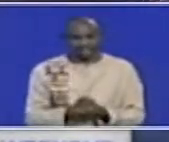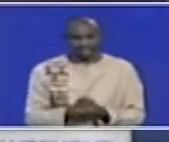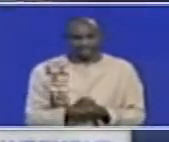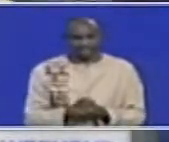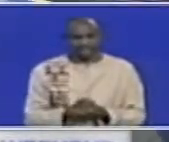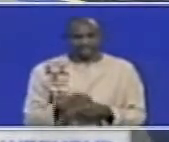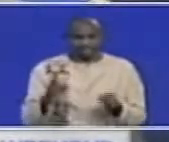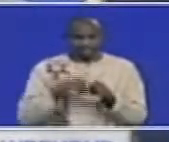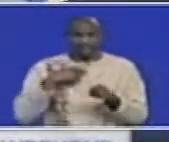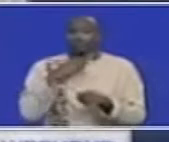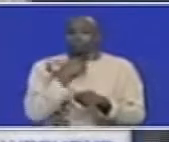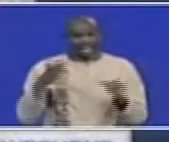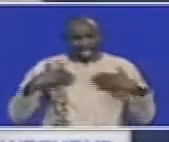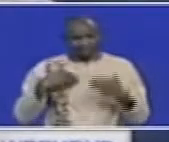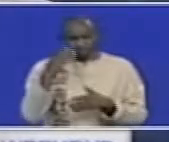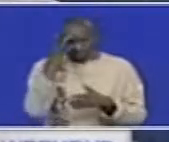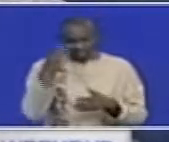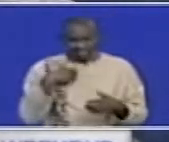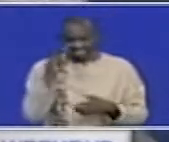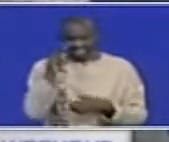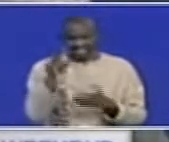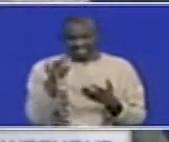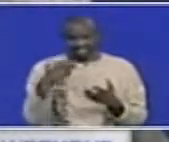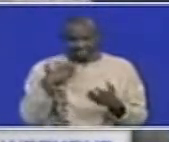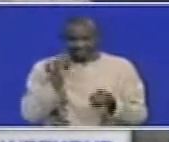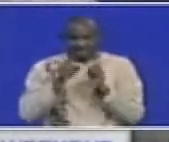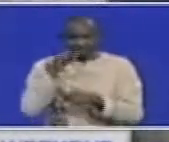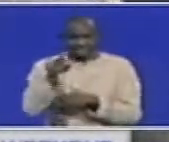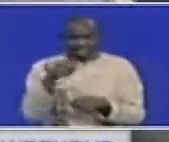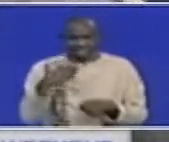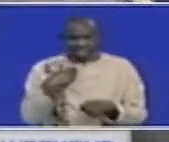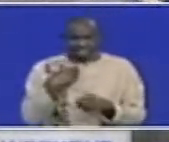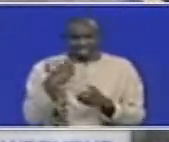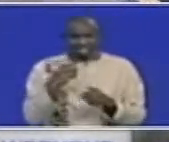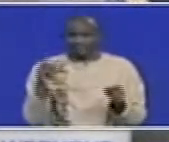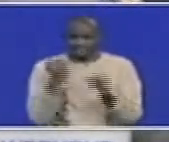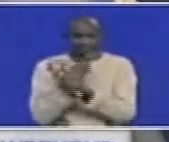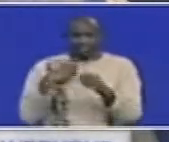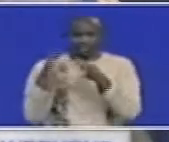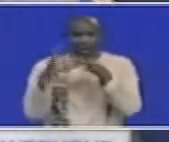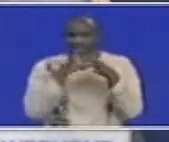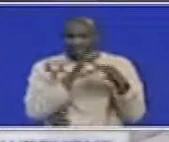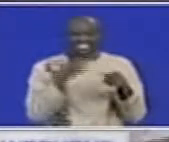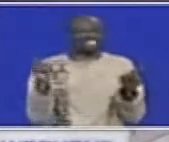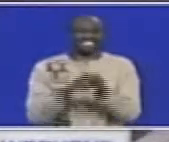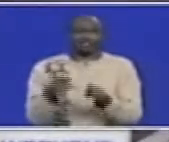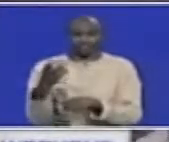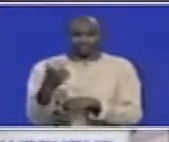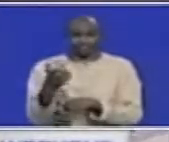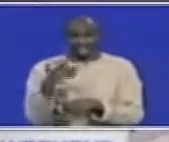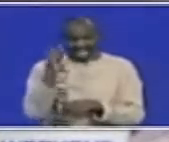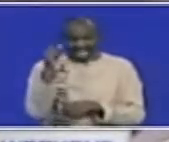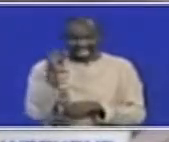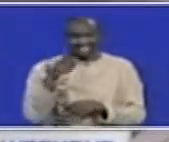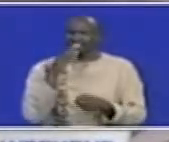Hata kwanza ile kitu mnaona anasikia marathoni hakuna tofauti na ile ya Olympic huko iko safari moja. Kass marathon